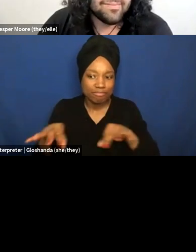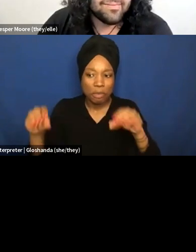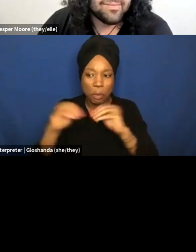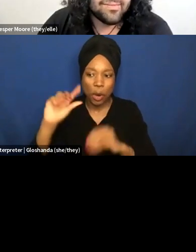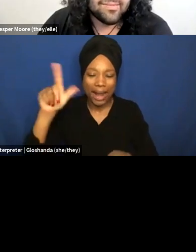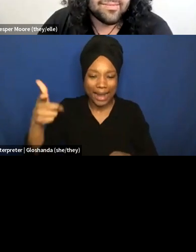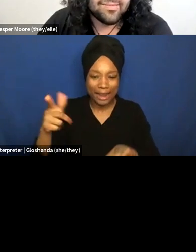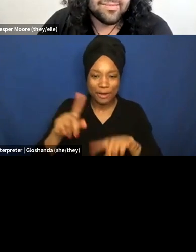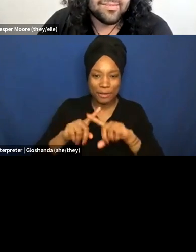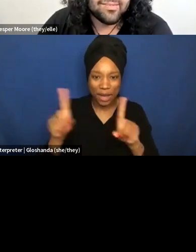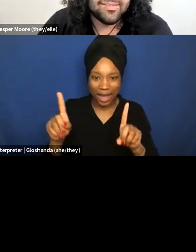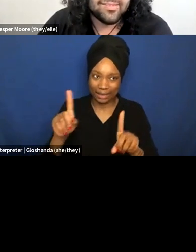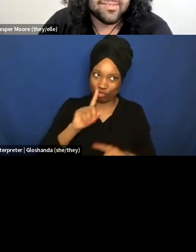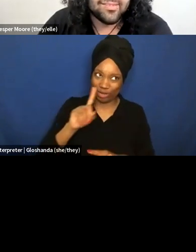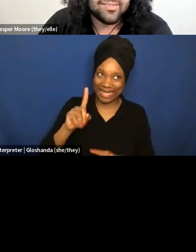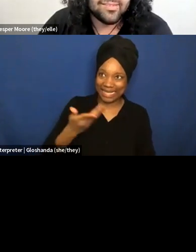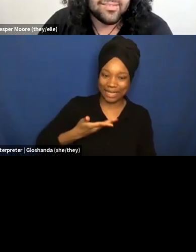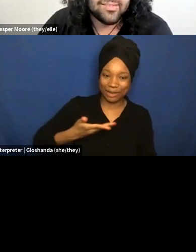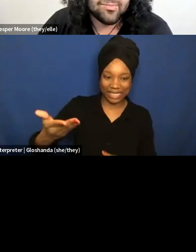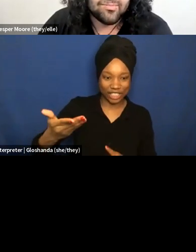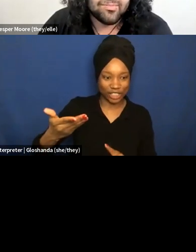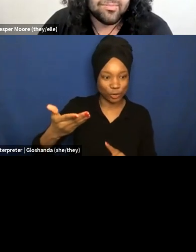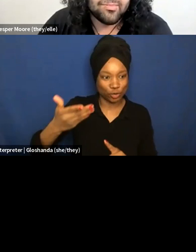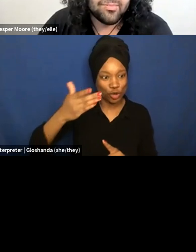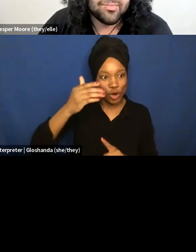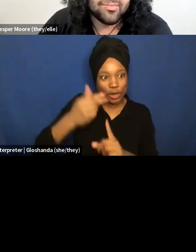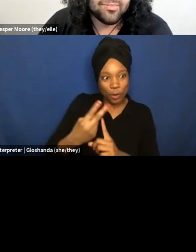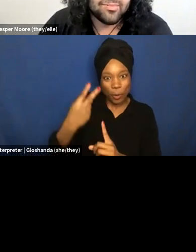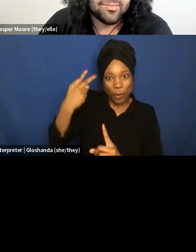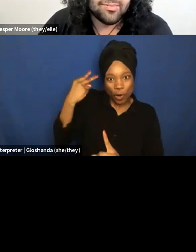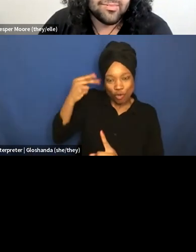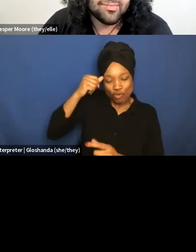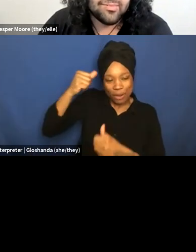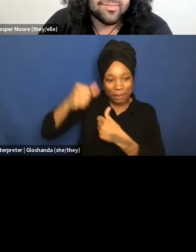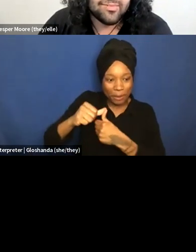this invitation to remember some of the movement